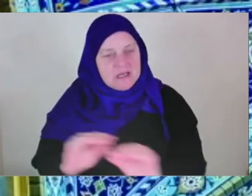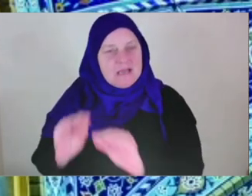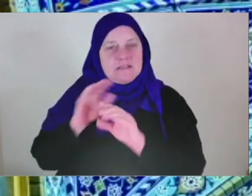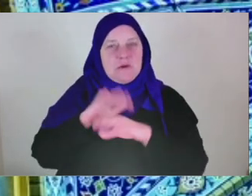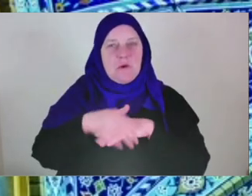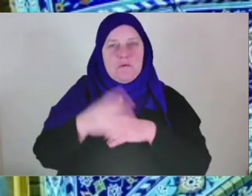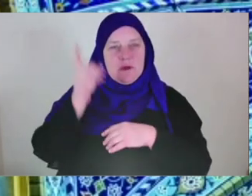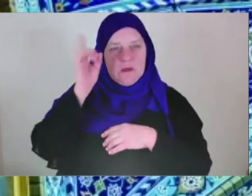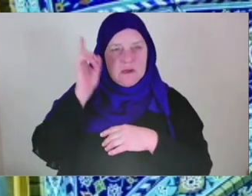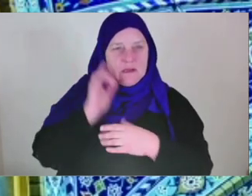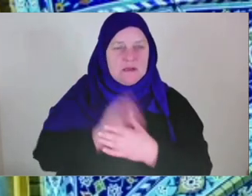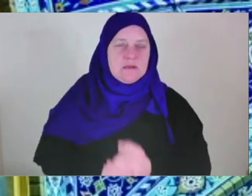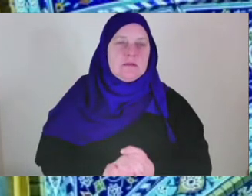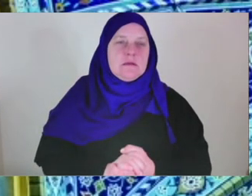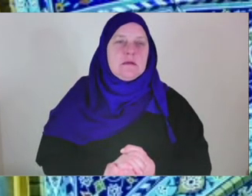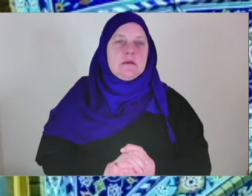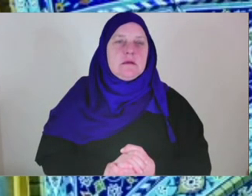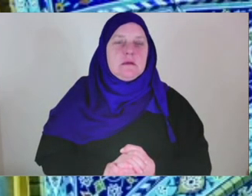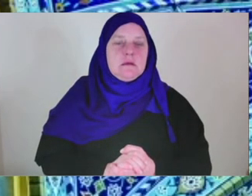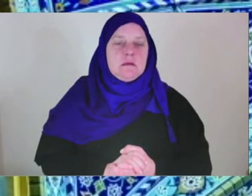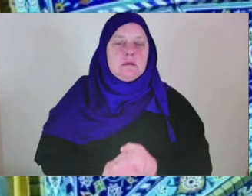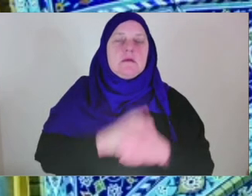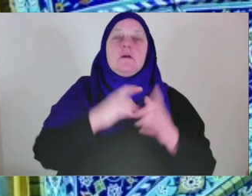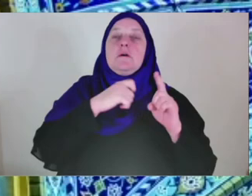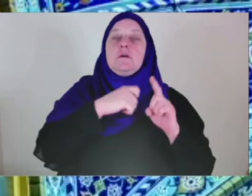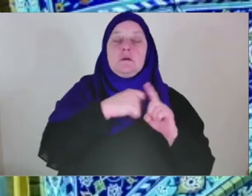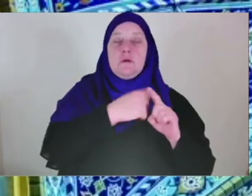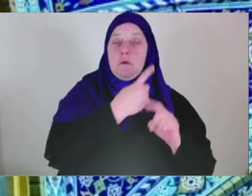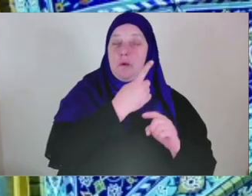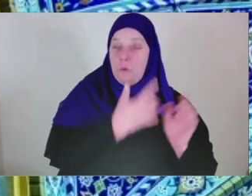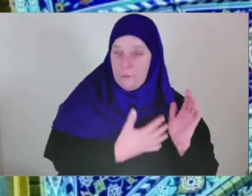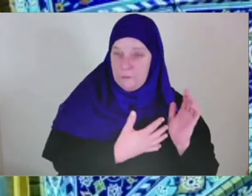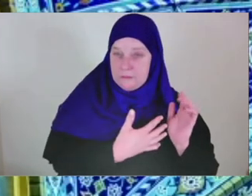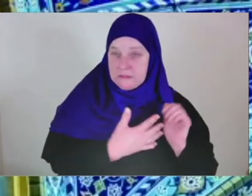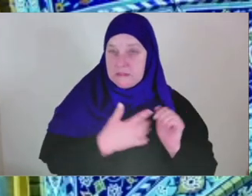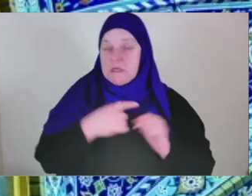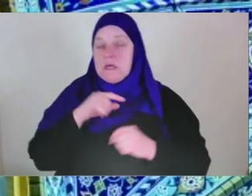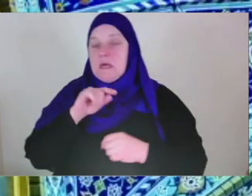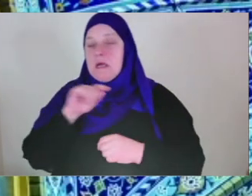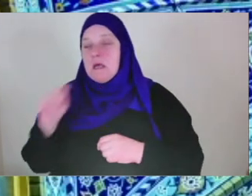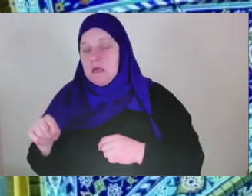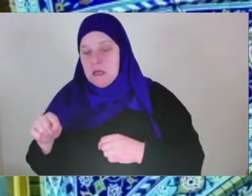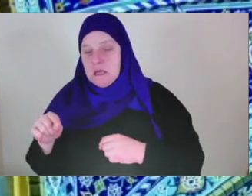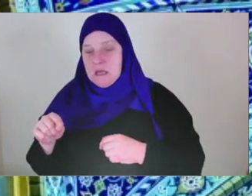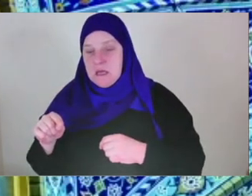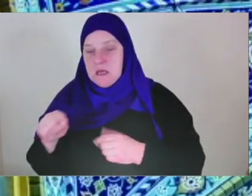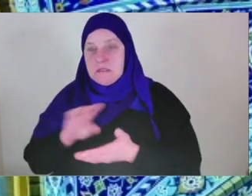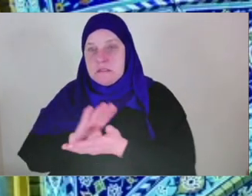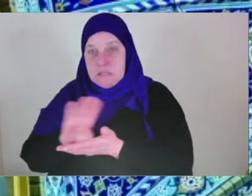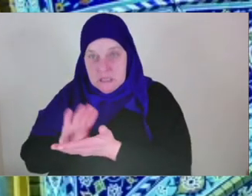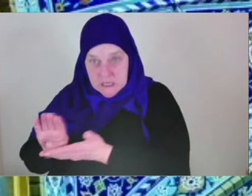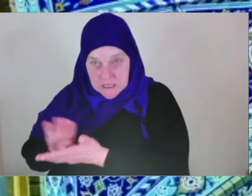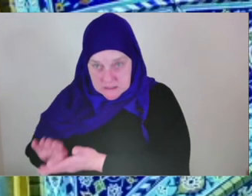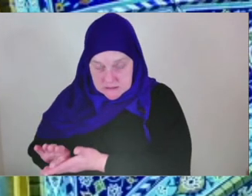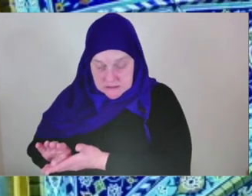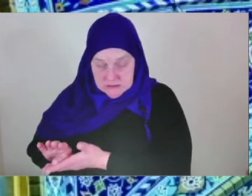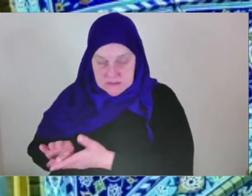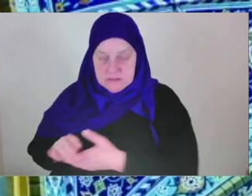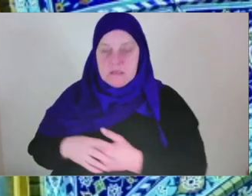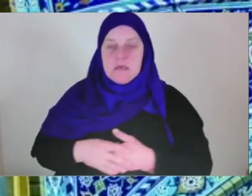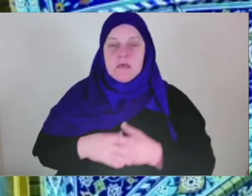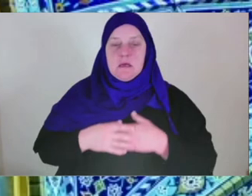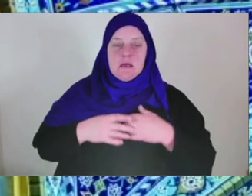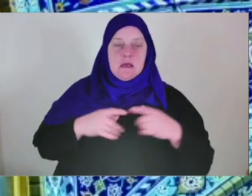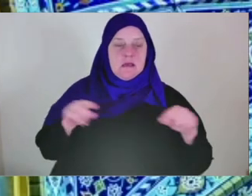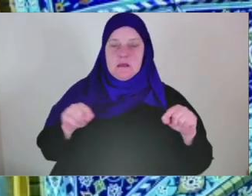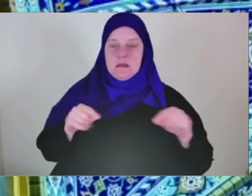zakat in Islam basically is that those who are more advantageous in terms of financial income, they care